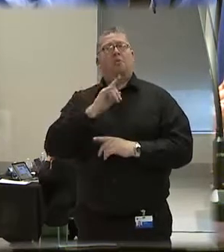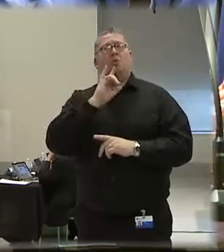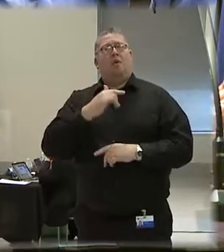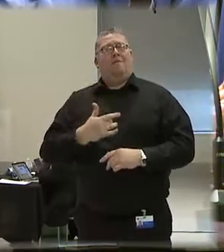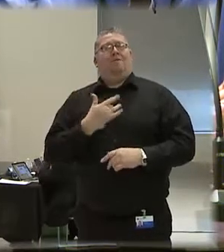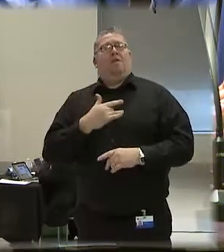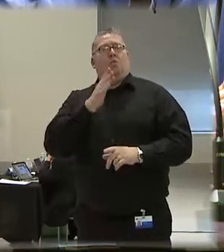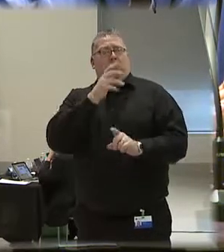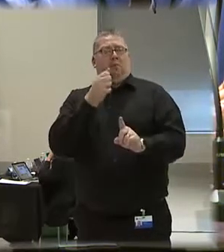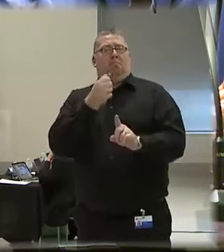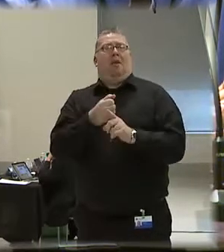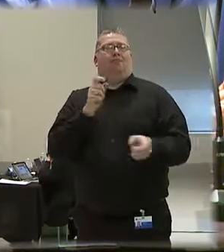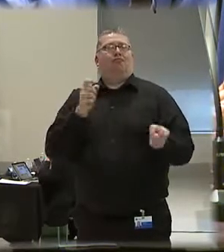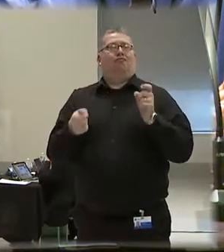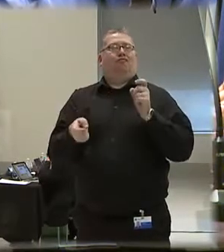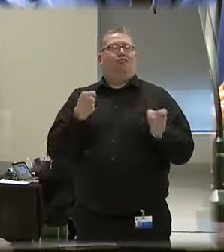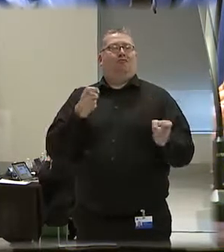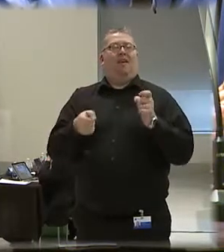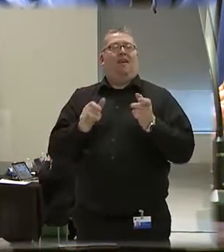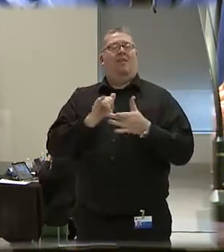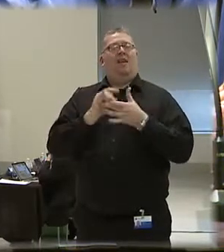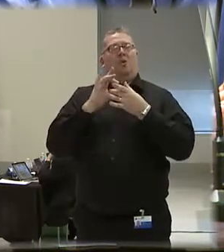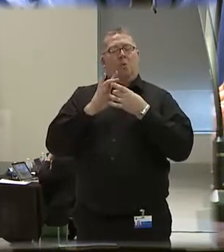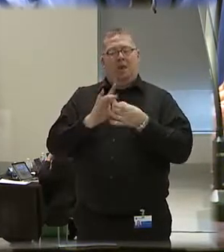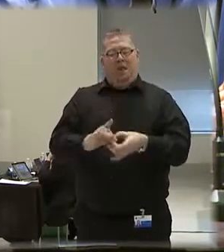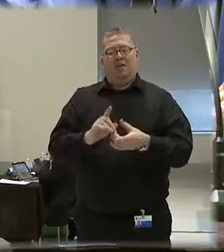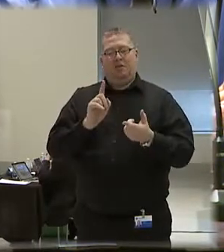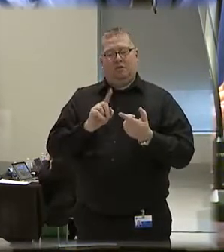affect change as it relates to